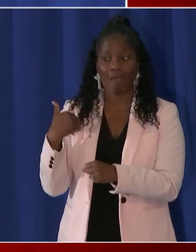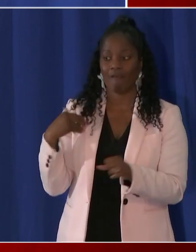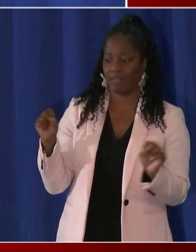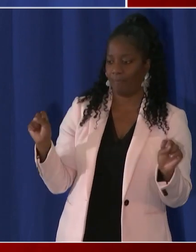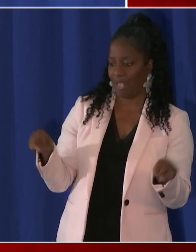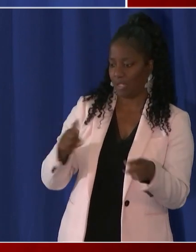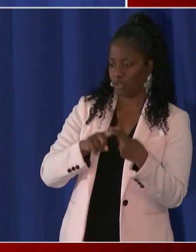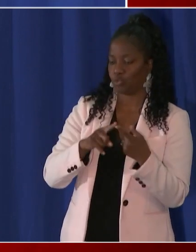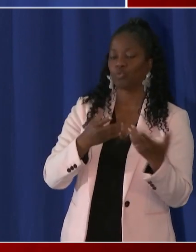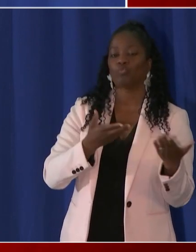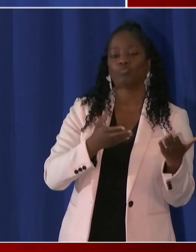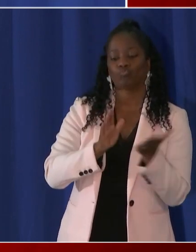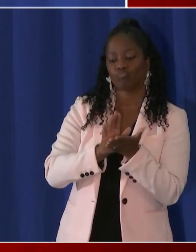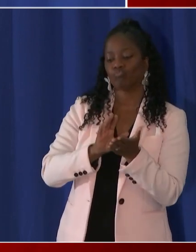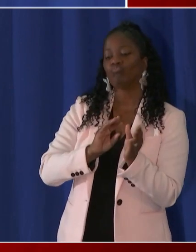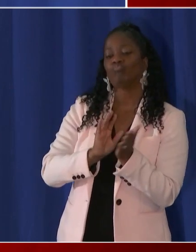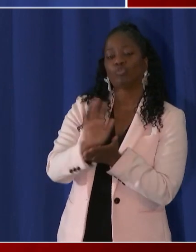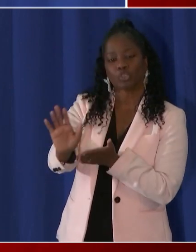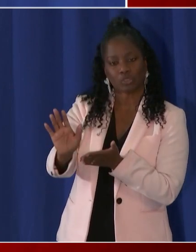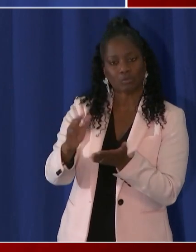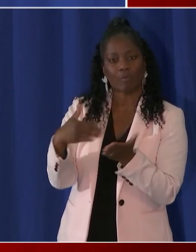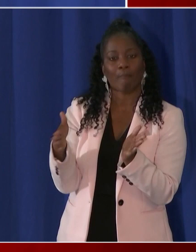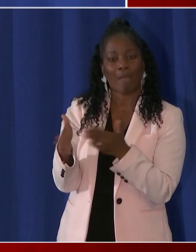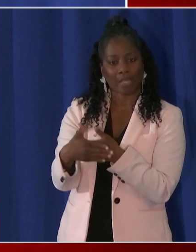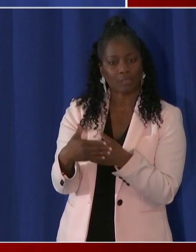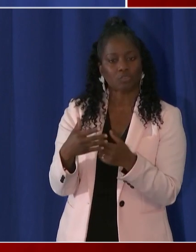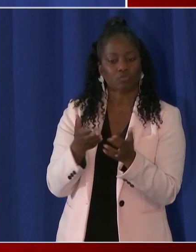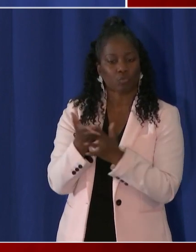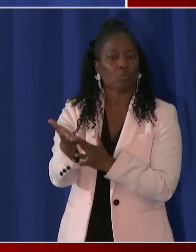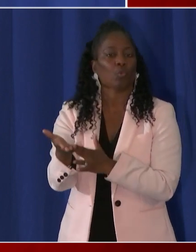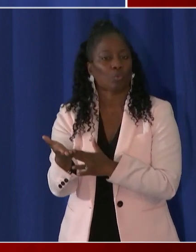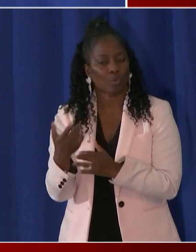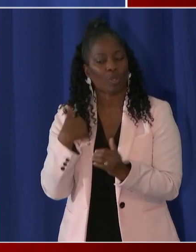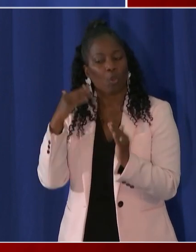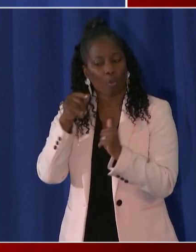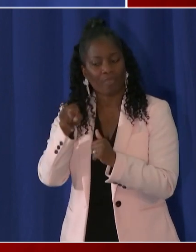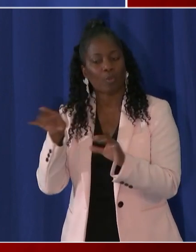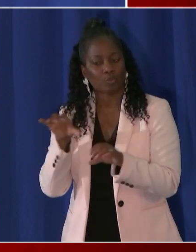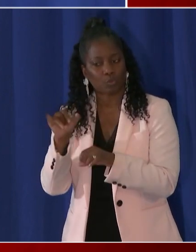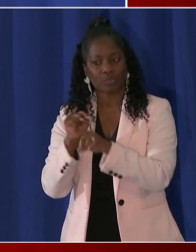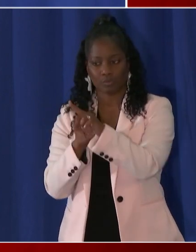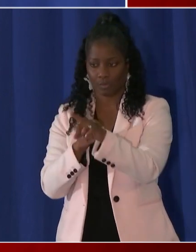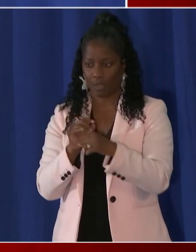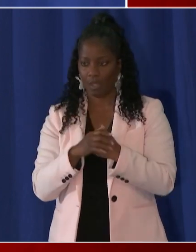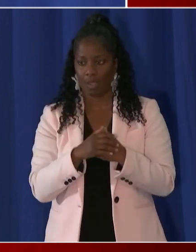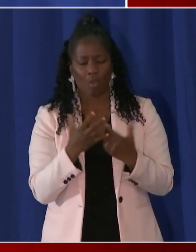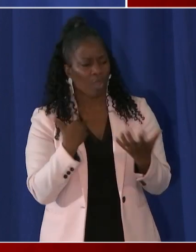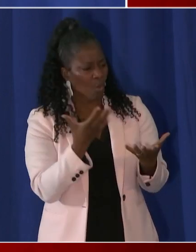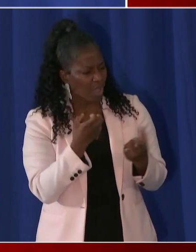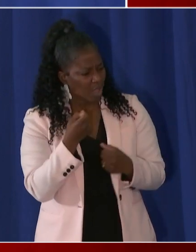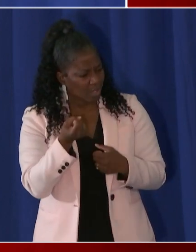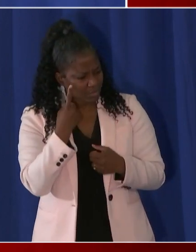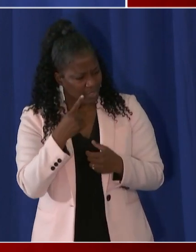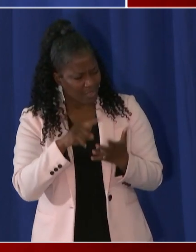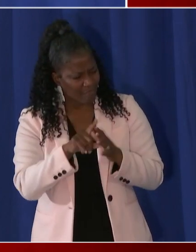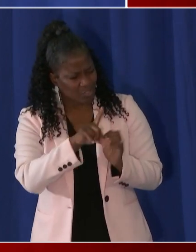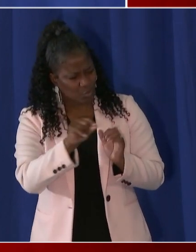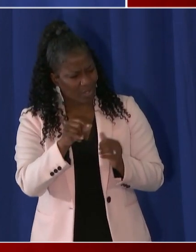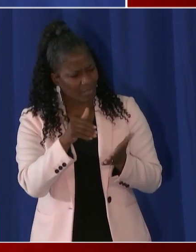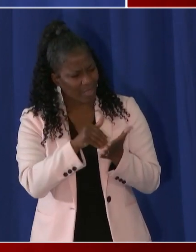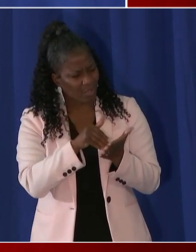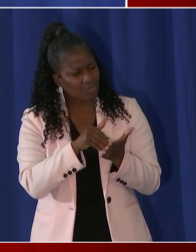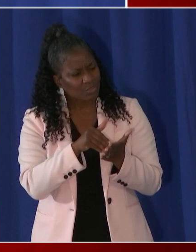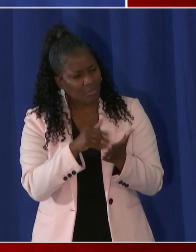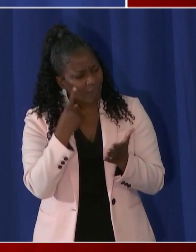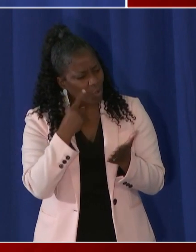ability to move the whole package, and we hope that they do that. I think we'd like to, understand though, like there's 20,000 in